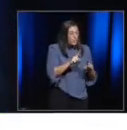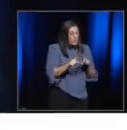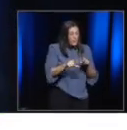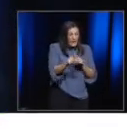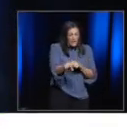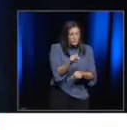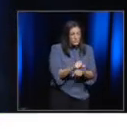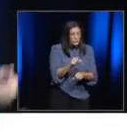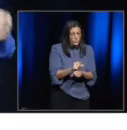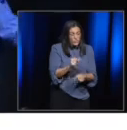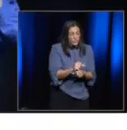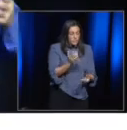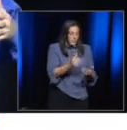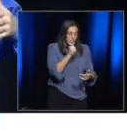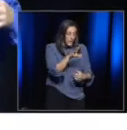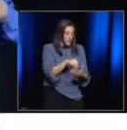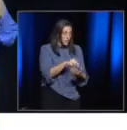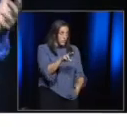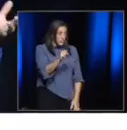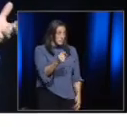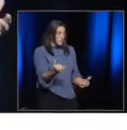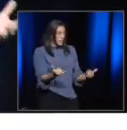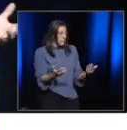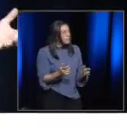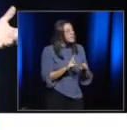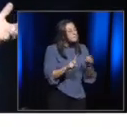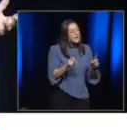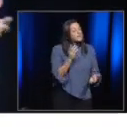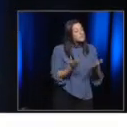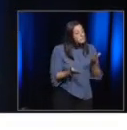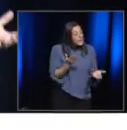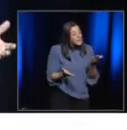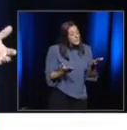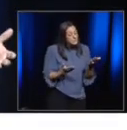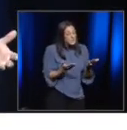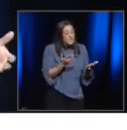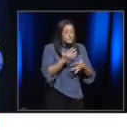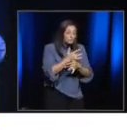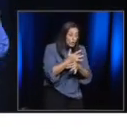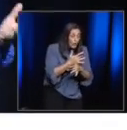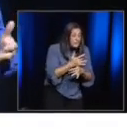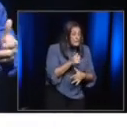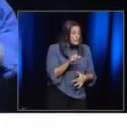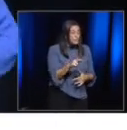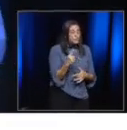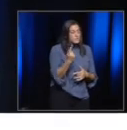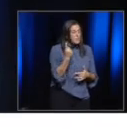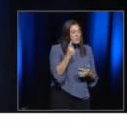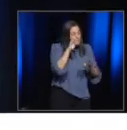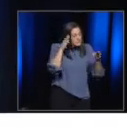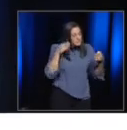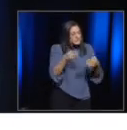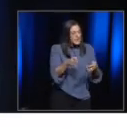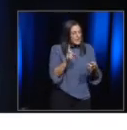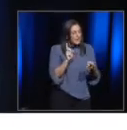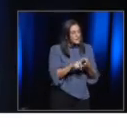be in the US now, but maybe a Max Planck in Germany or something dedicated to cetacean societies and cultures, or